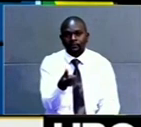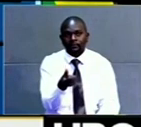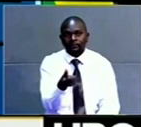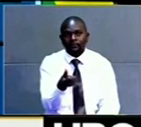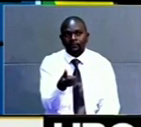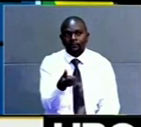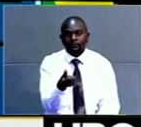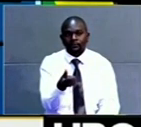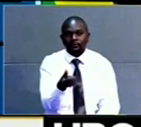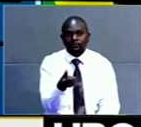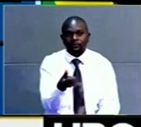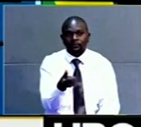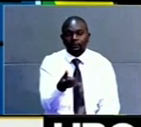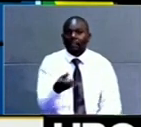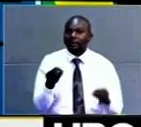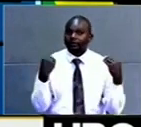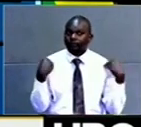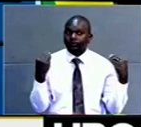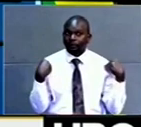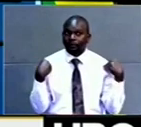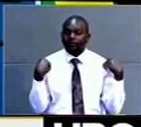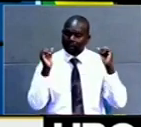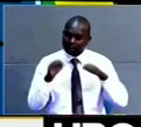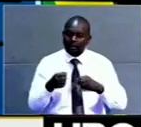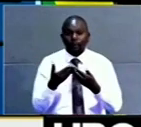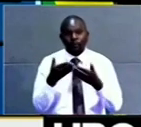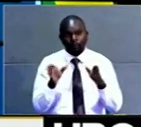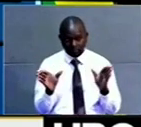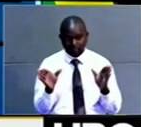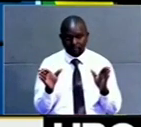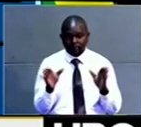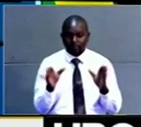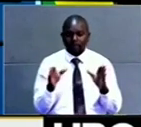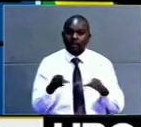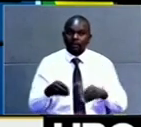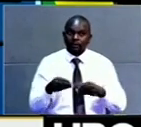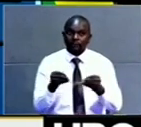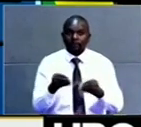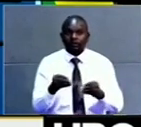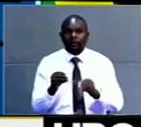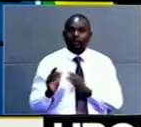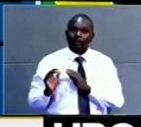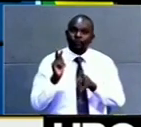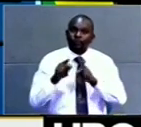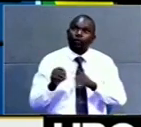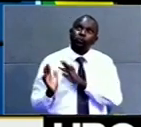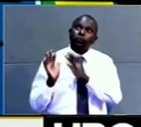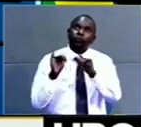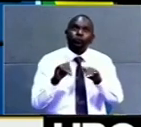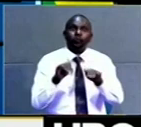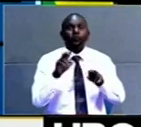open air activities of sports will reopen provided there are no spectators.